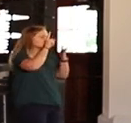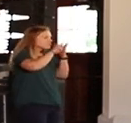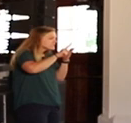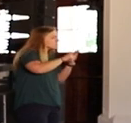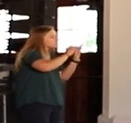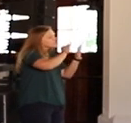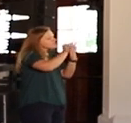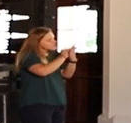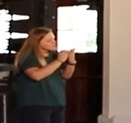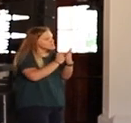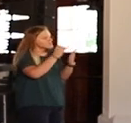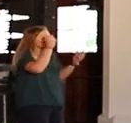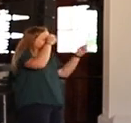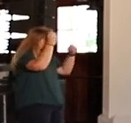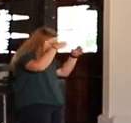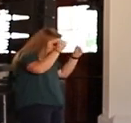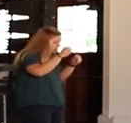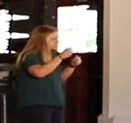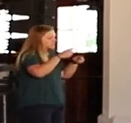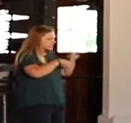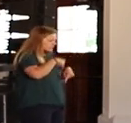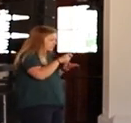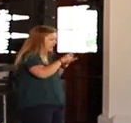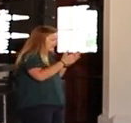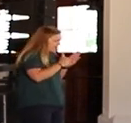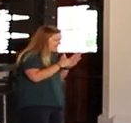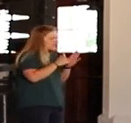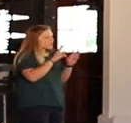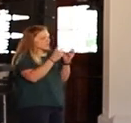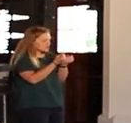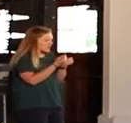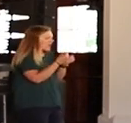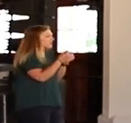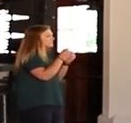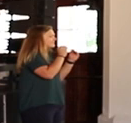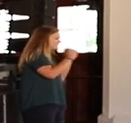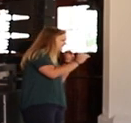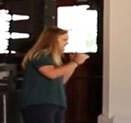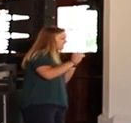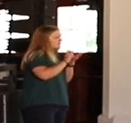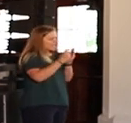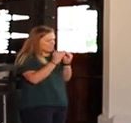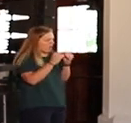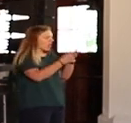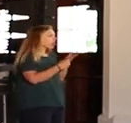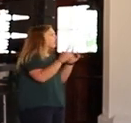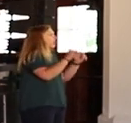sketching, outlining, brainstorming, rewriting, workshopping, editing, writing some more, discussing, and so